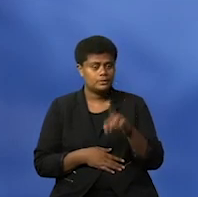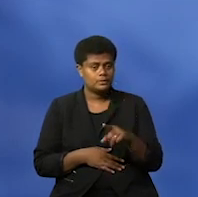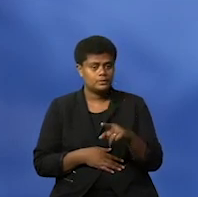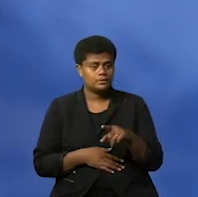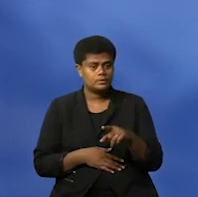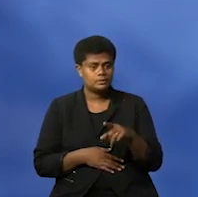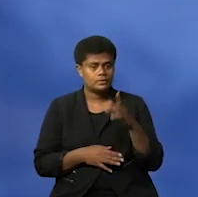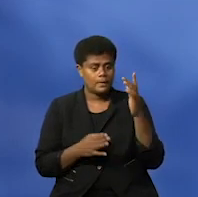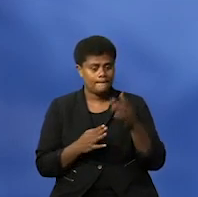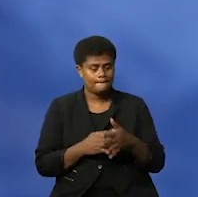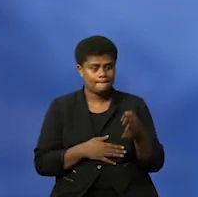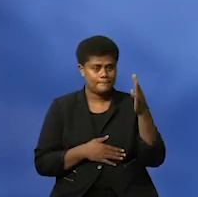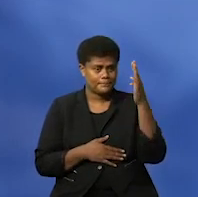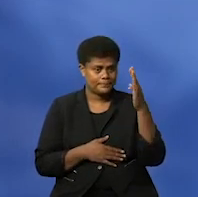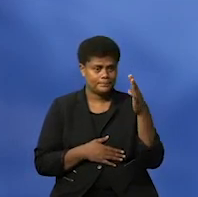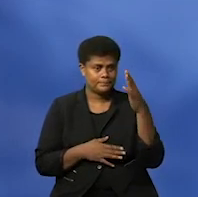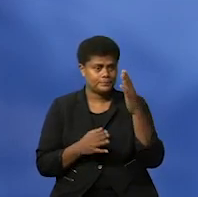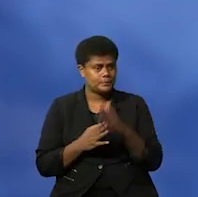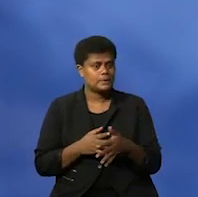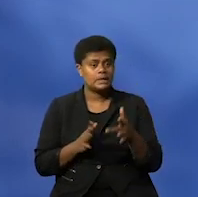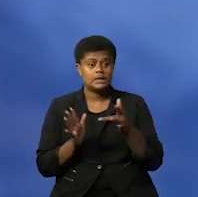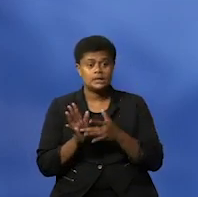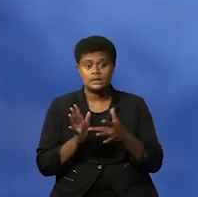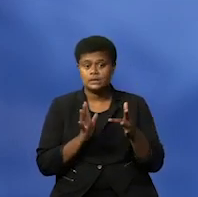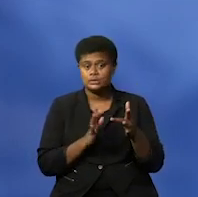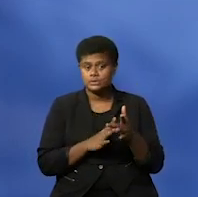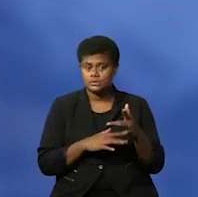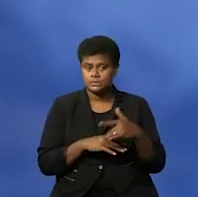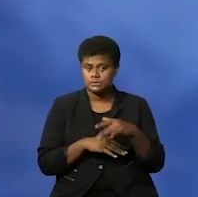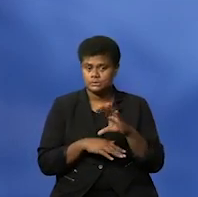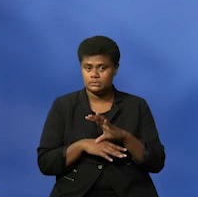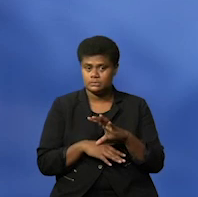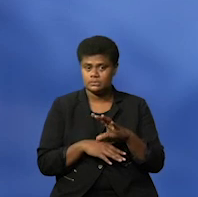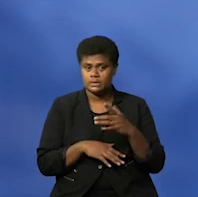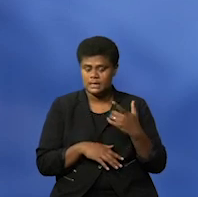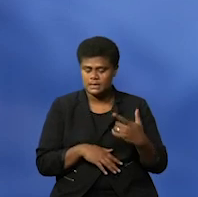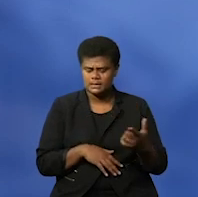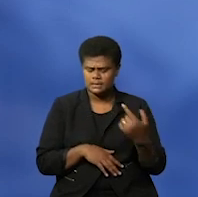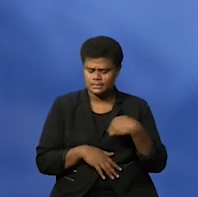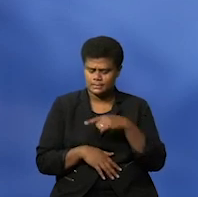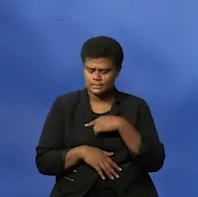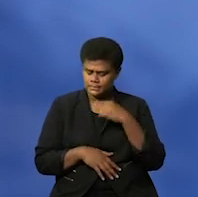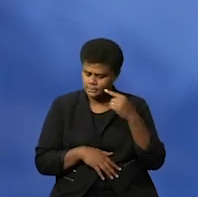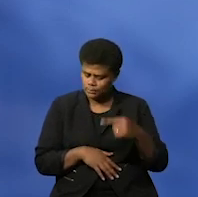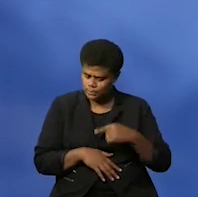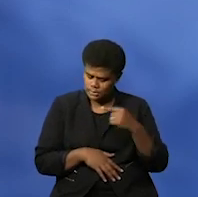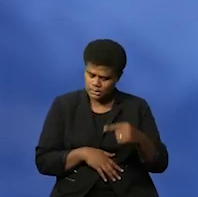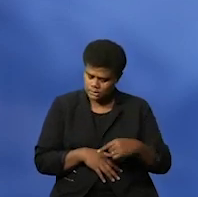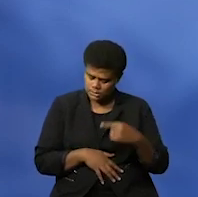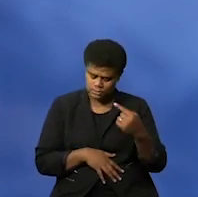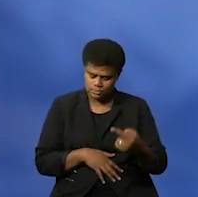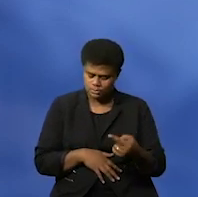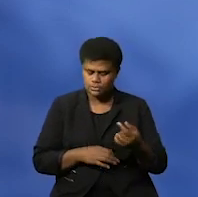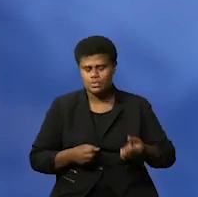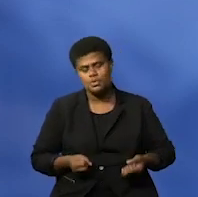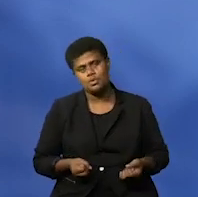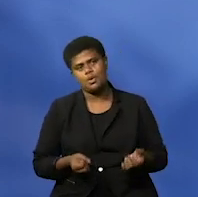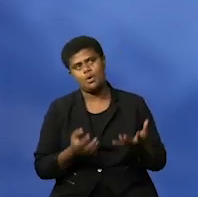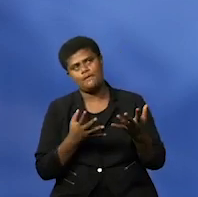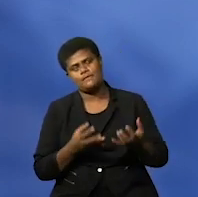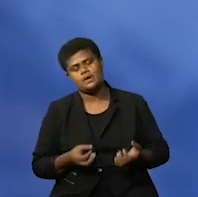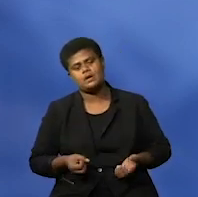him, by Jesus, okay, let us continually offer the sacrifice